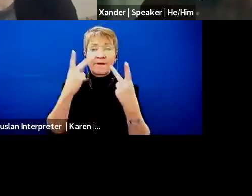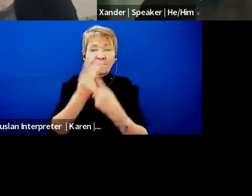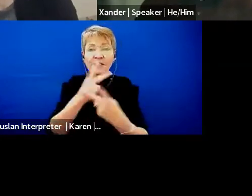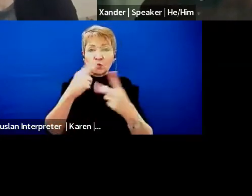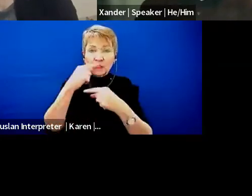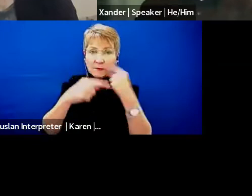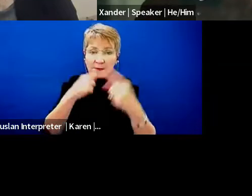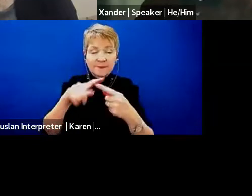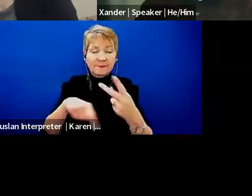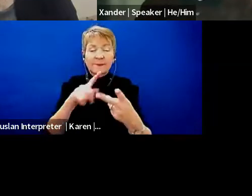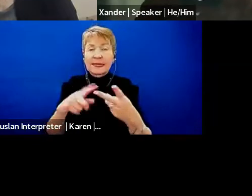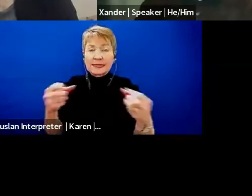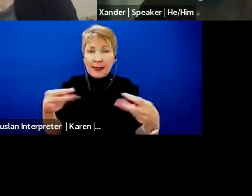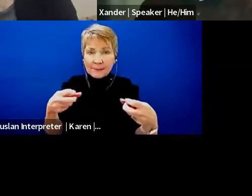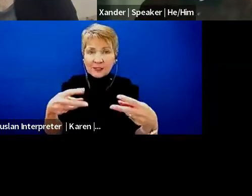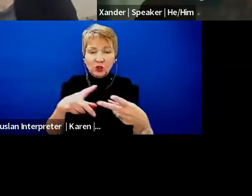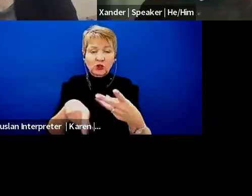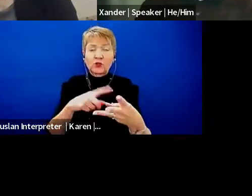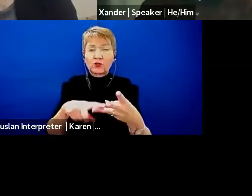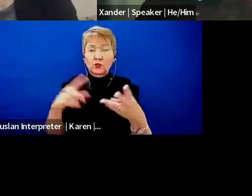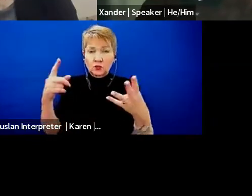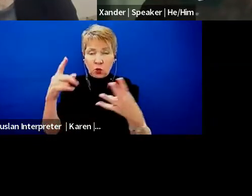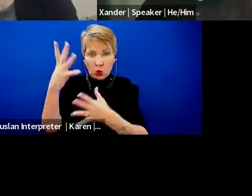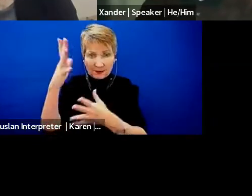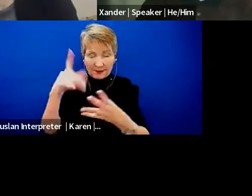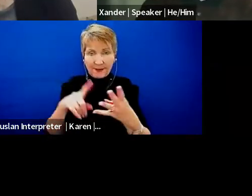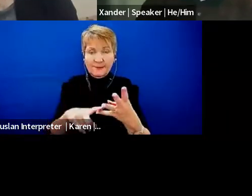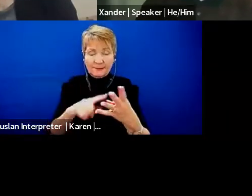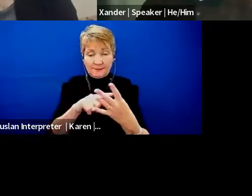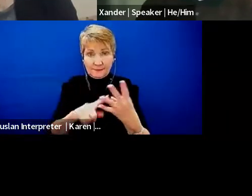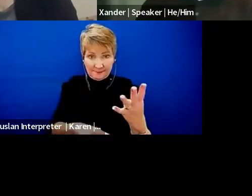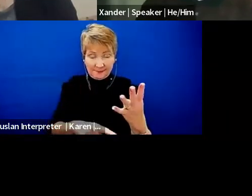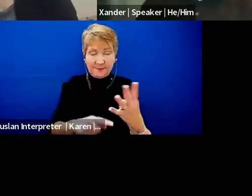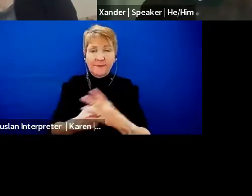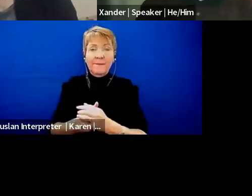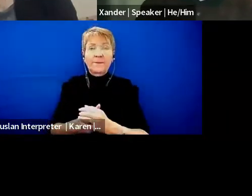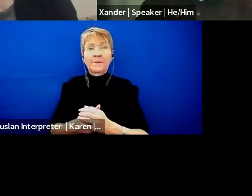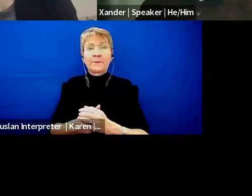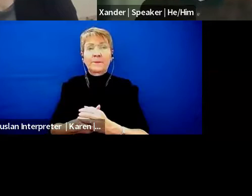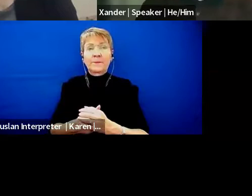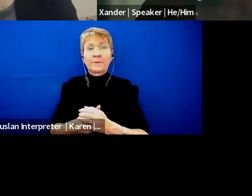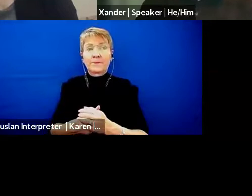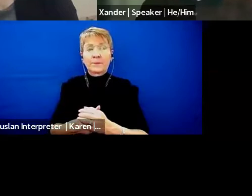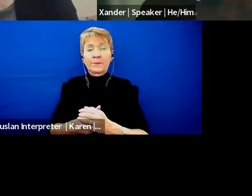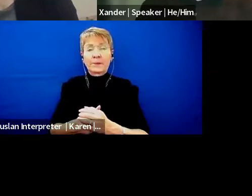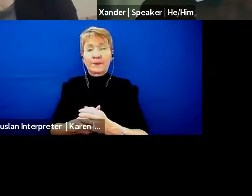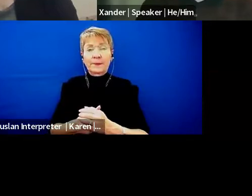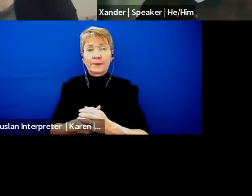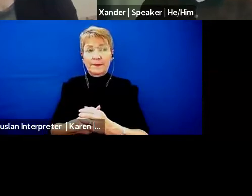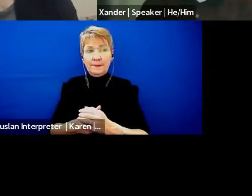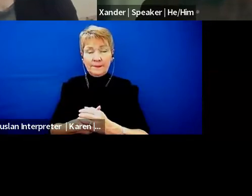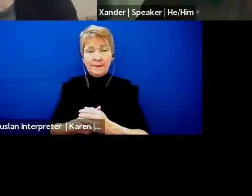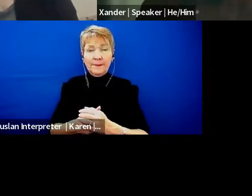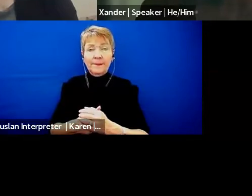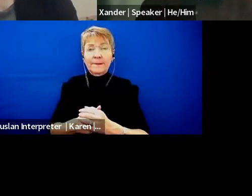using captions and Auslan, we're hoping that both families and